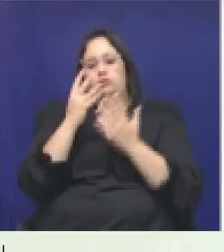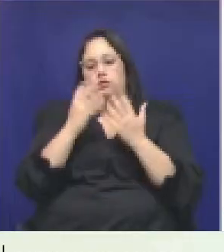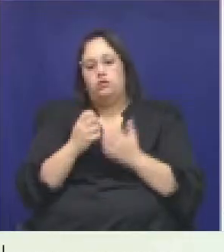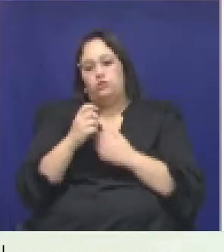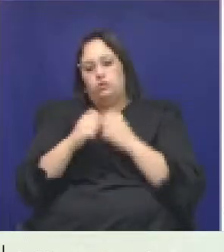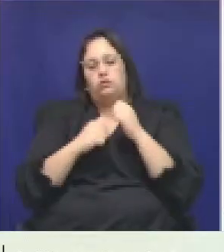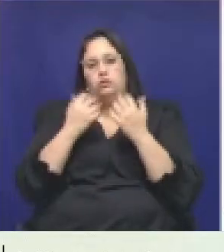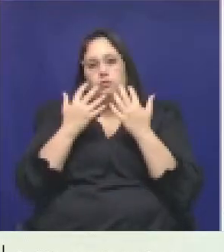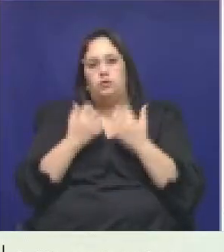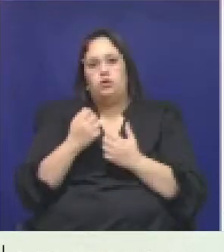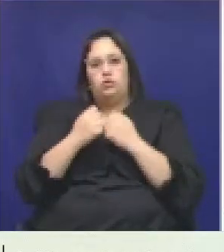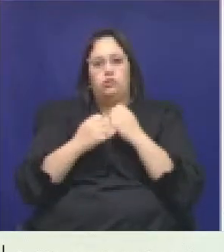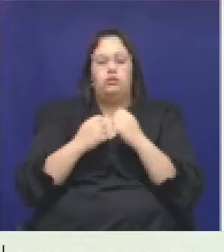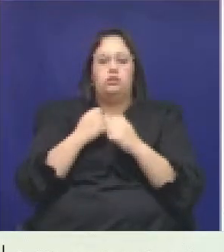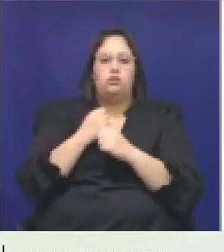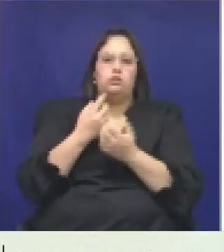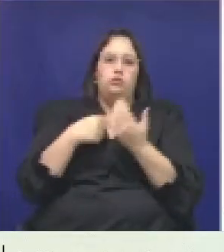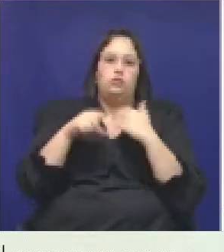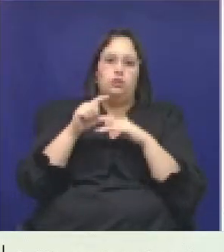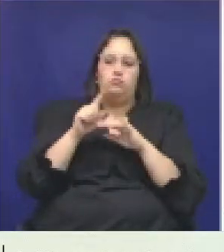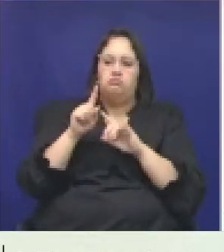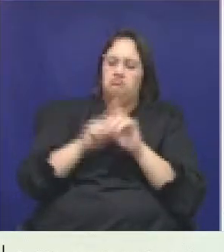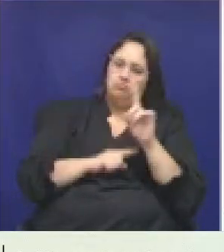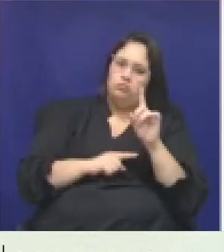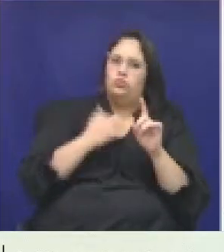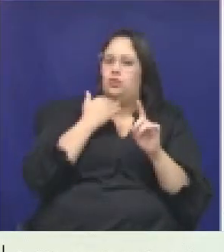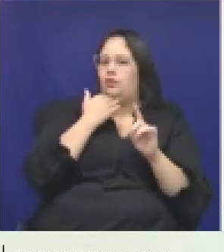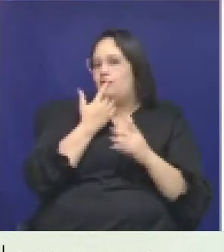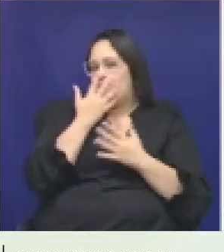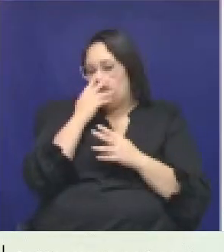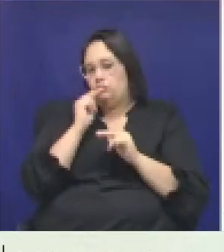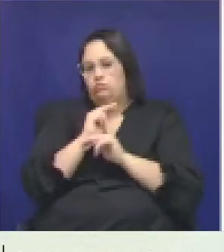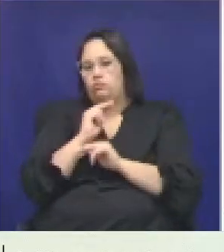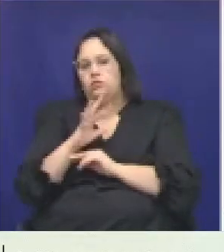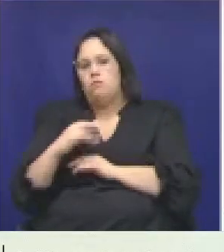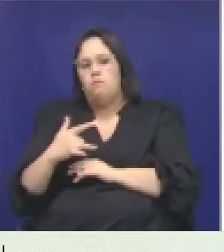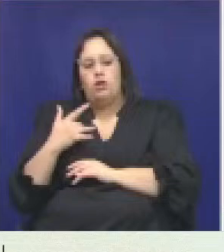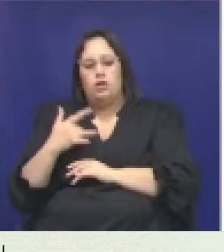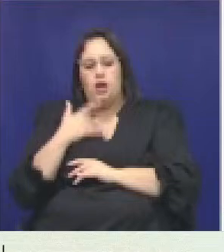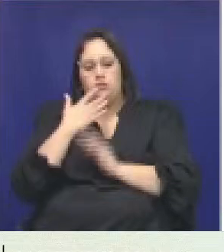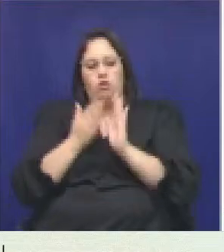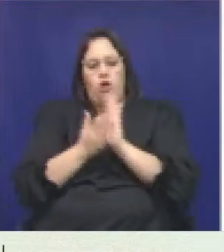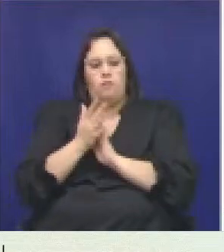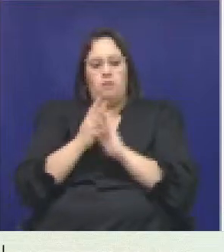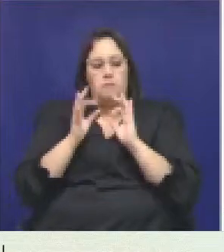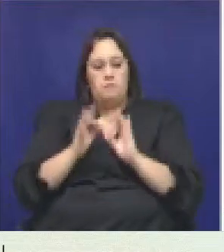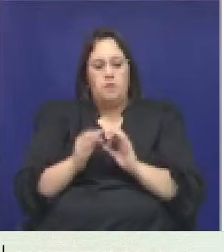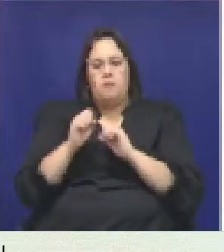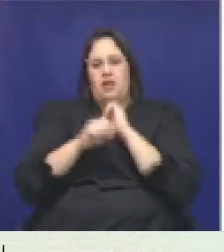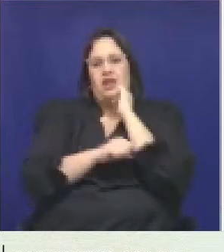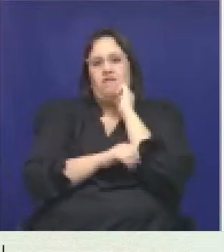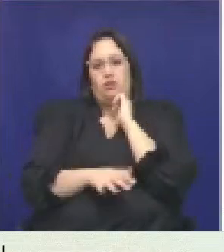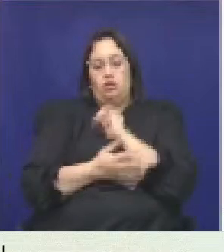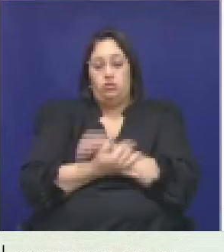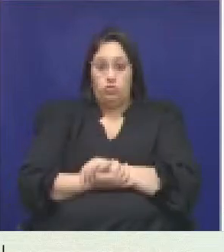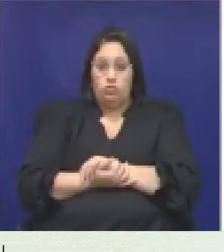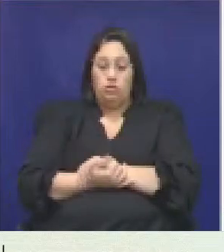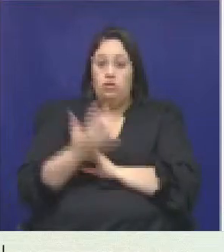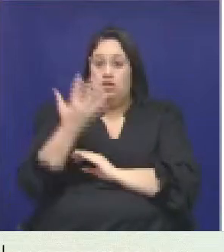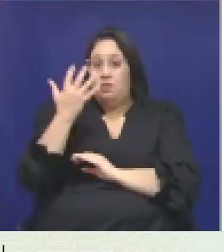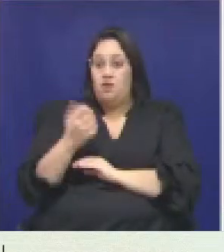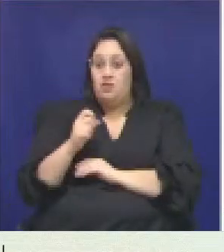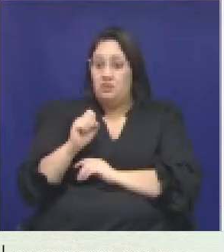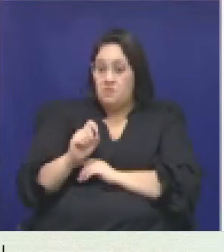Stats SA falls short of what is needed to modernize its operations and infrastructure. This budget does